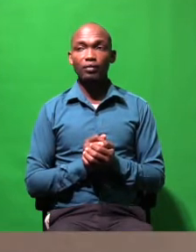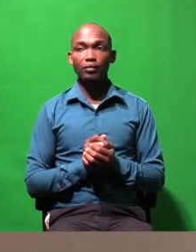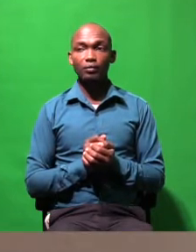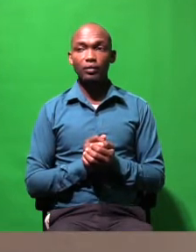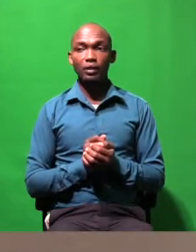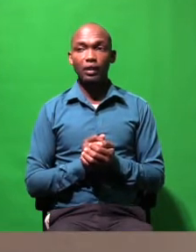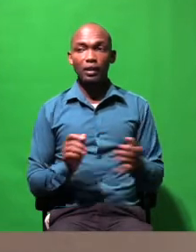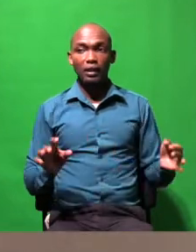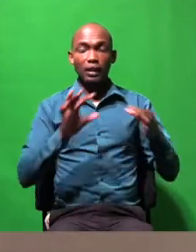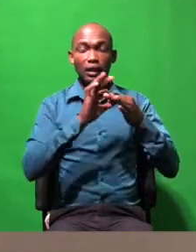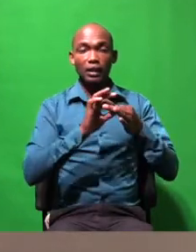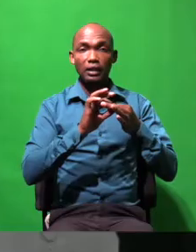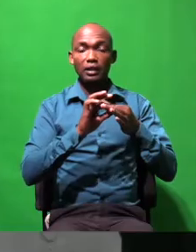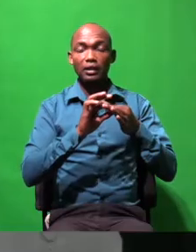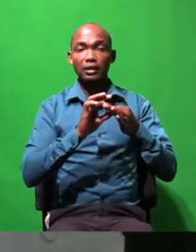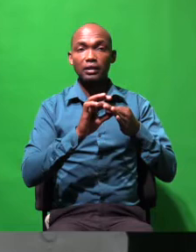traits.